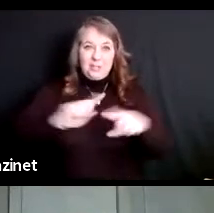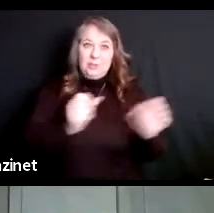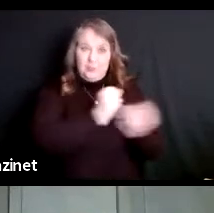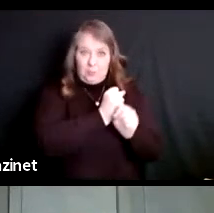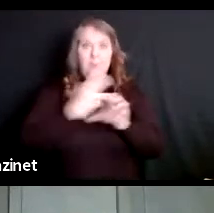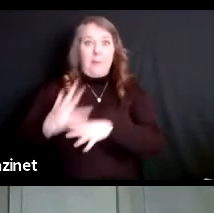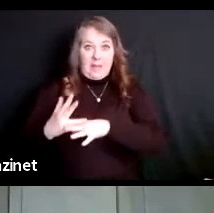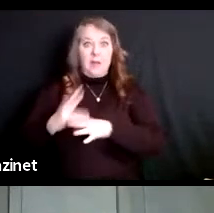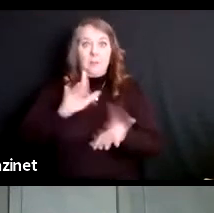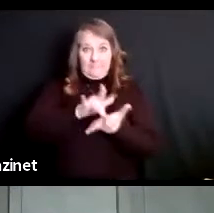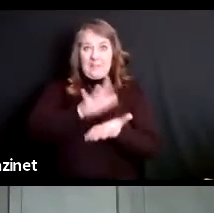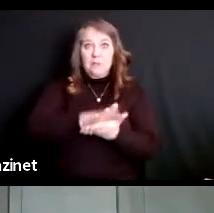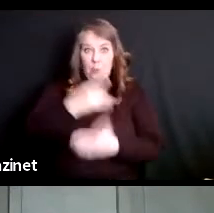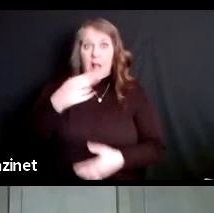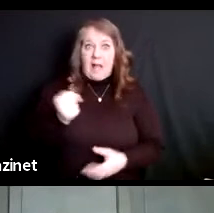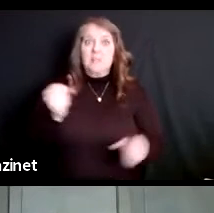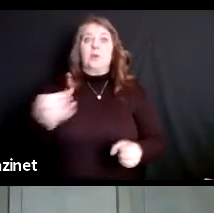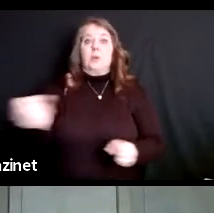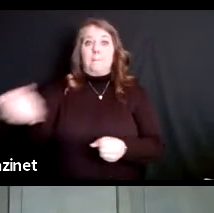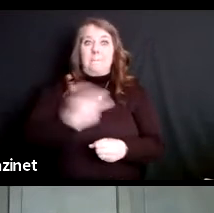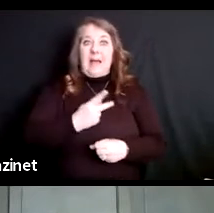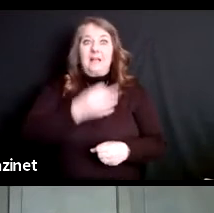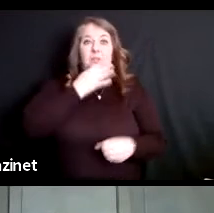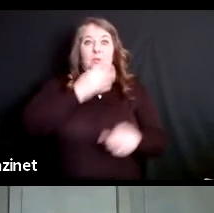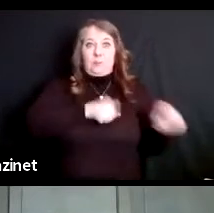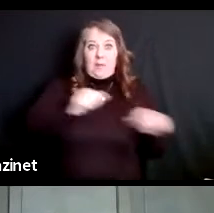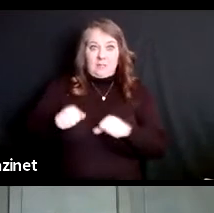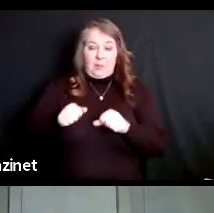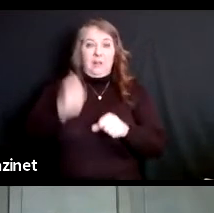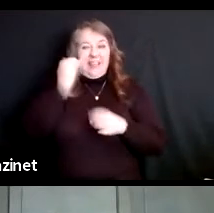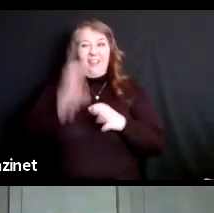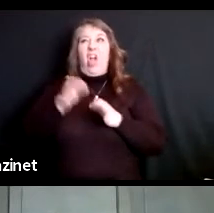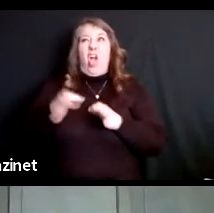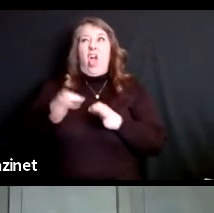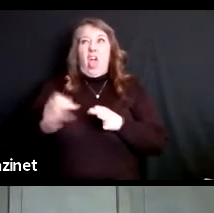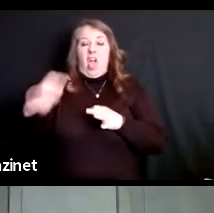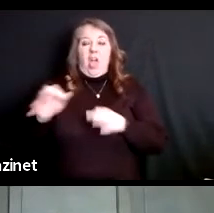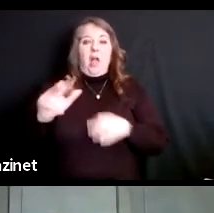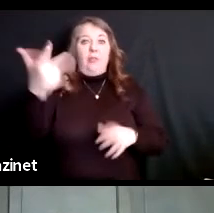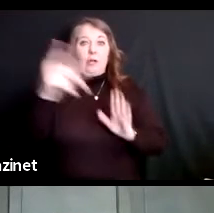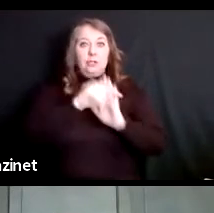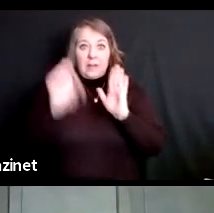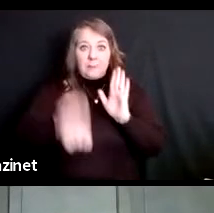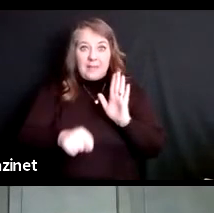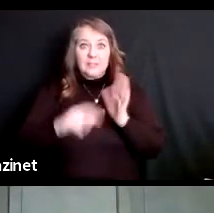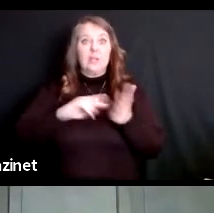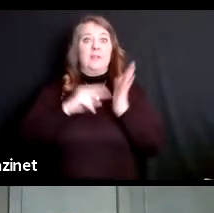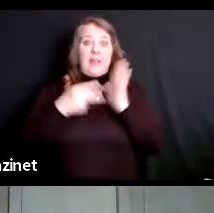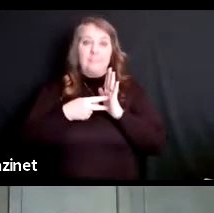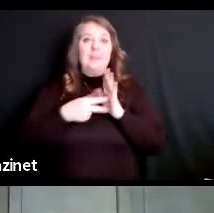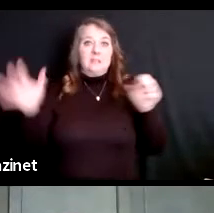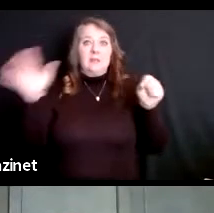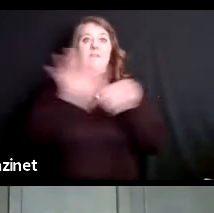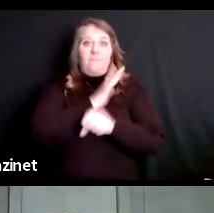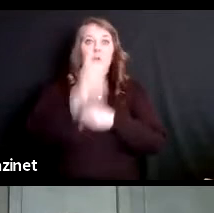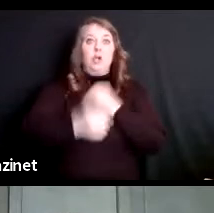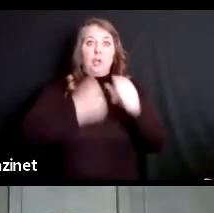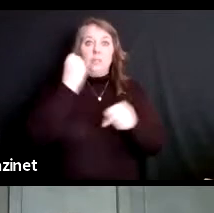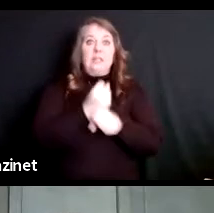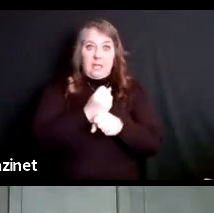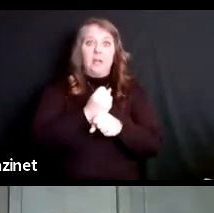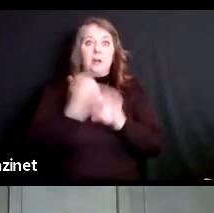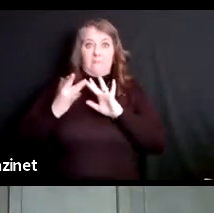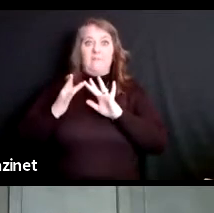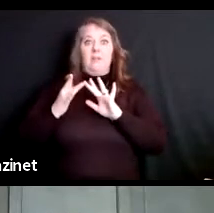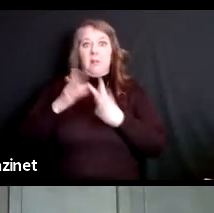as soon as possible. Waiting till the beginning of the third trimester will mean our kids have been in remote learning for a full year. It also means